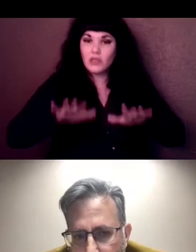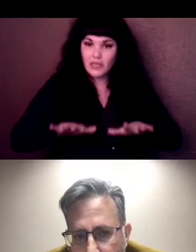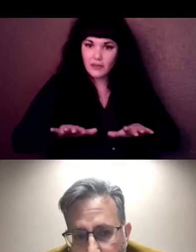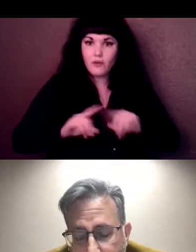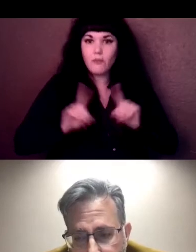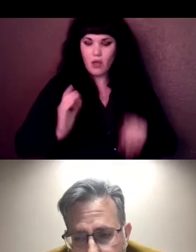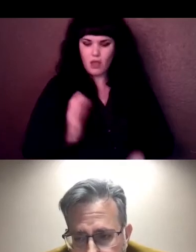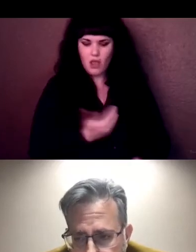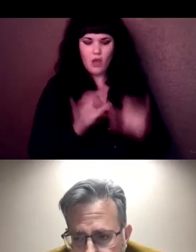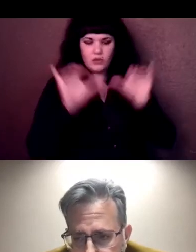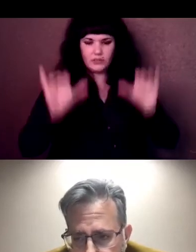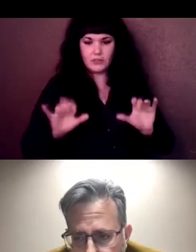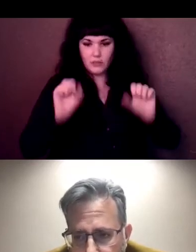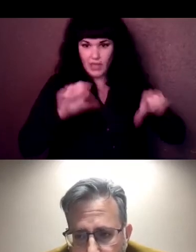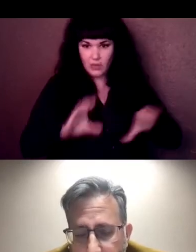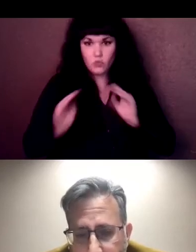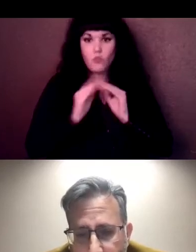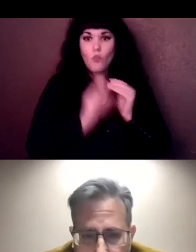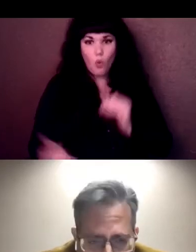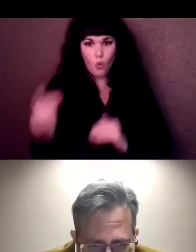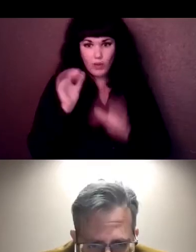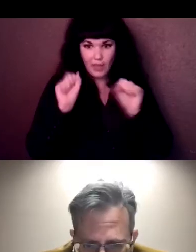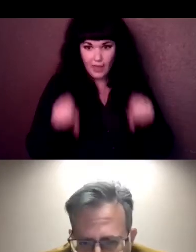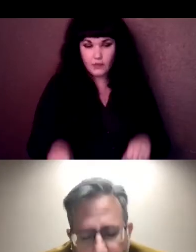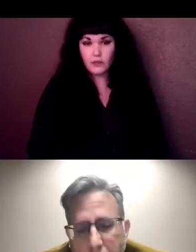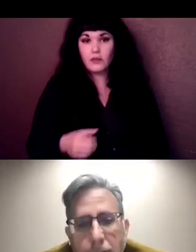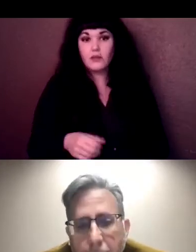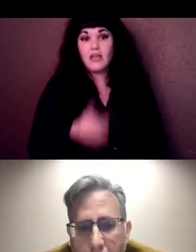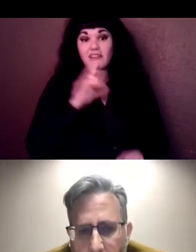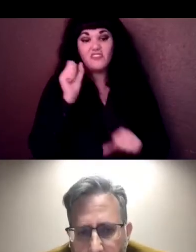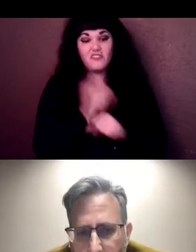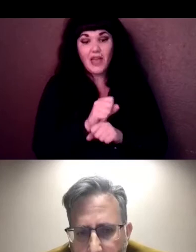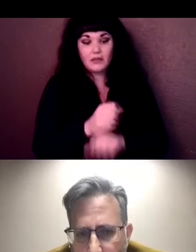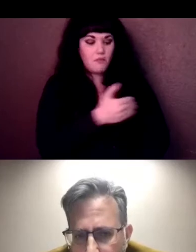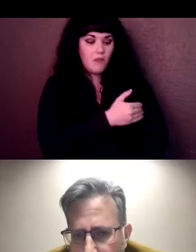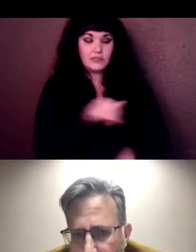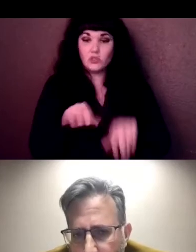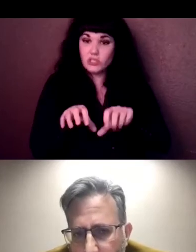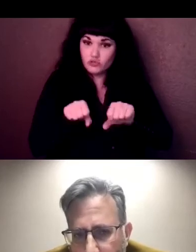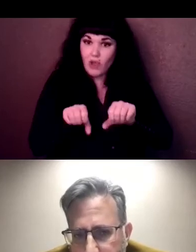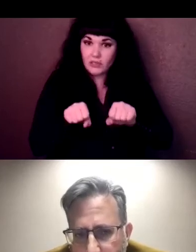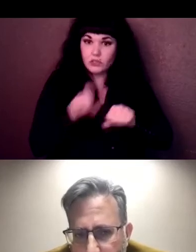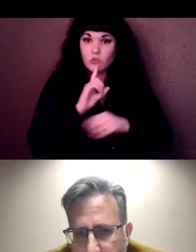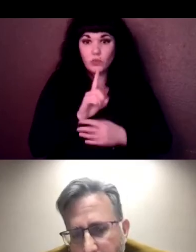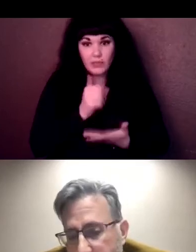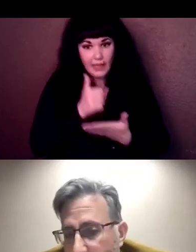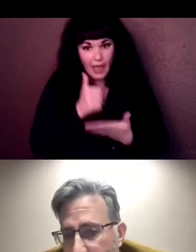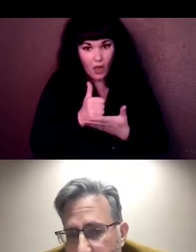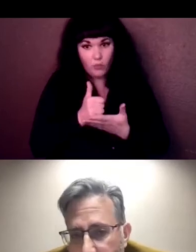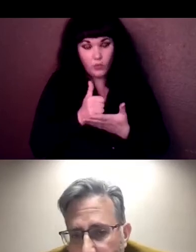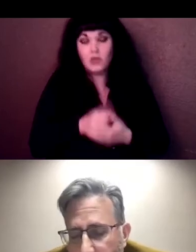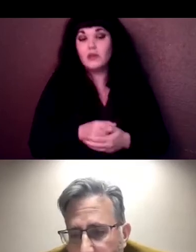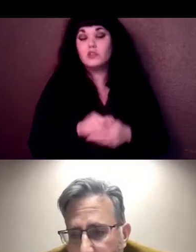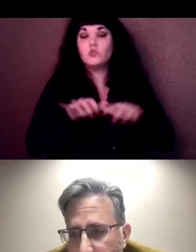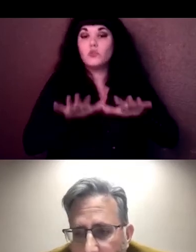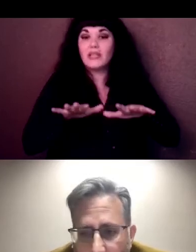system can go beyond that. And in fact, muscle contractions are very helpful for relaxing muscle spasms, which